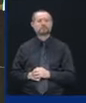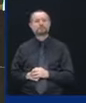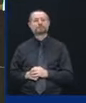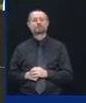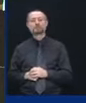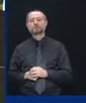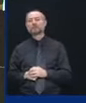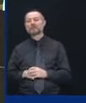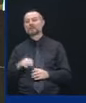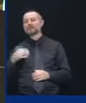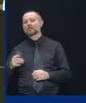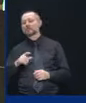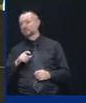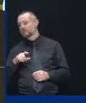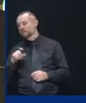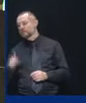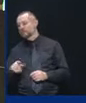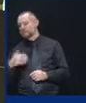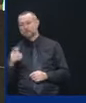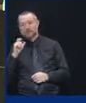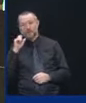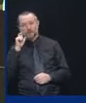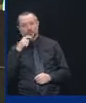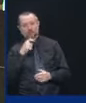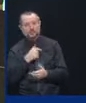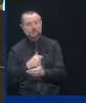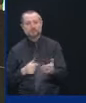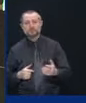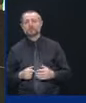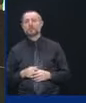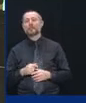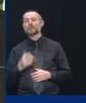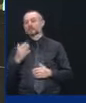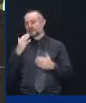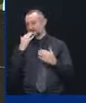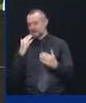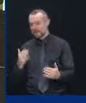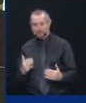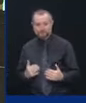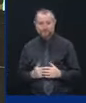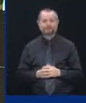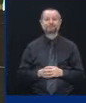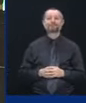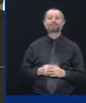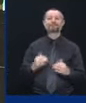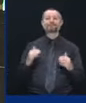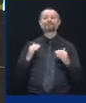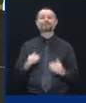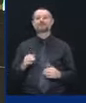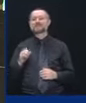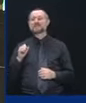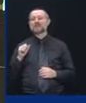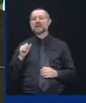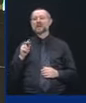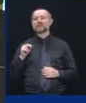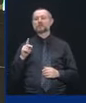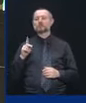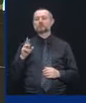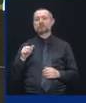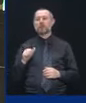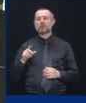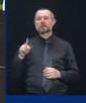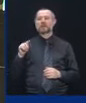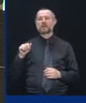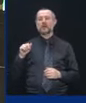Next question, operator. Thank you, Governor. Your next question comes from Sandra Tan from the Buffalo